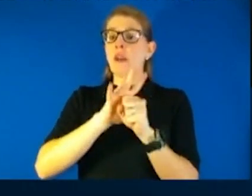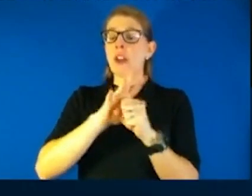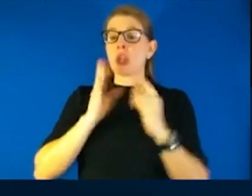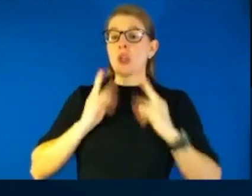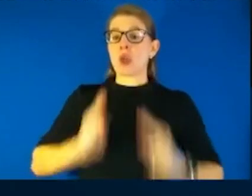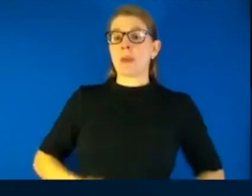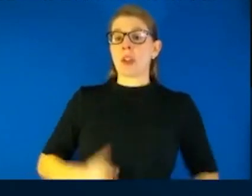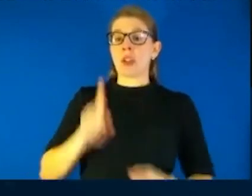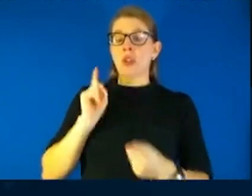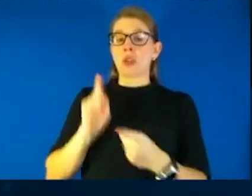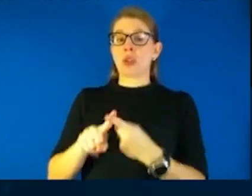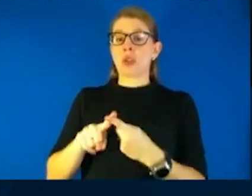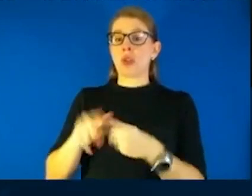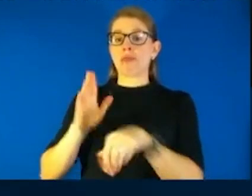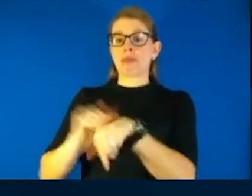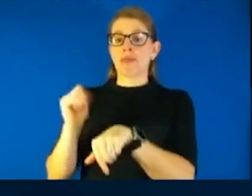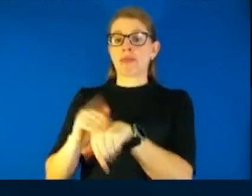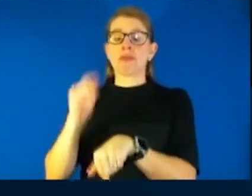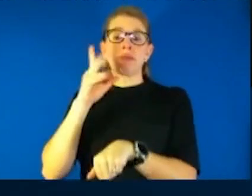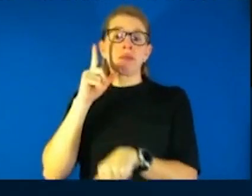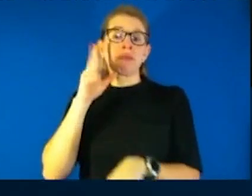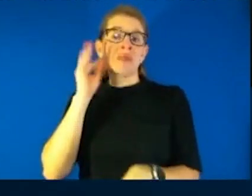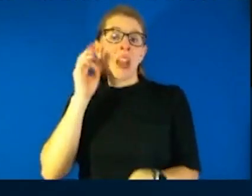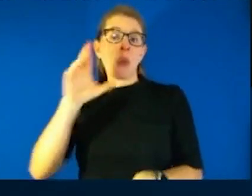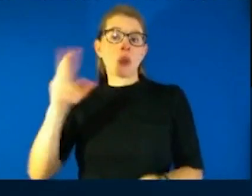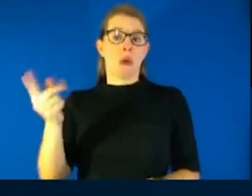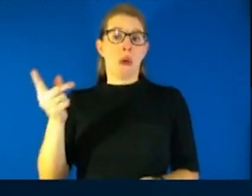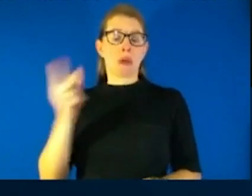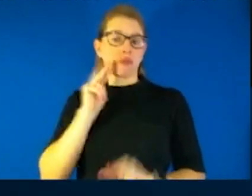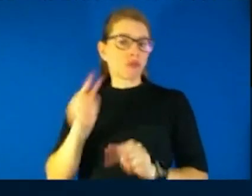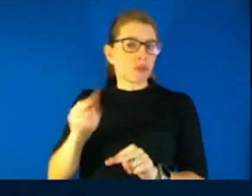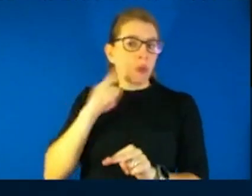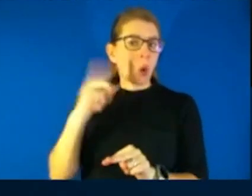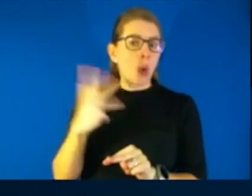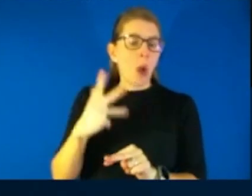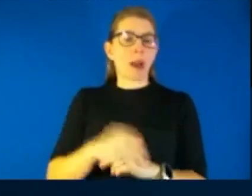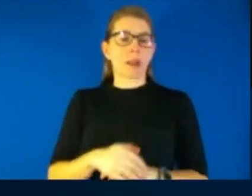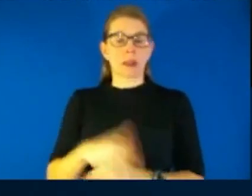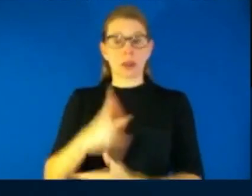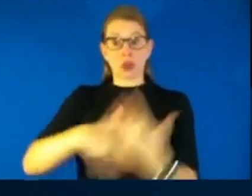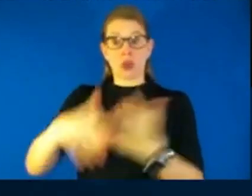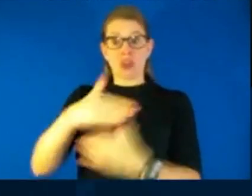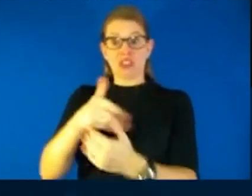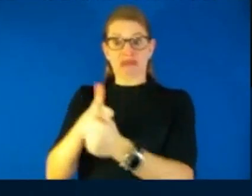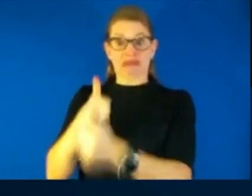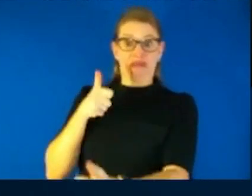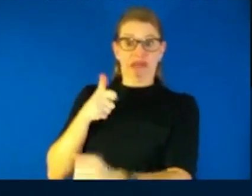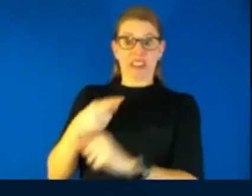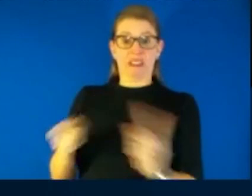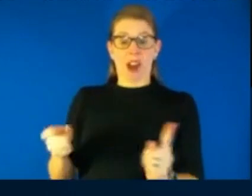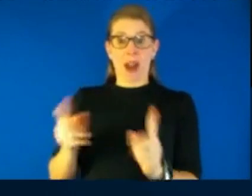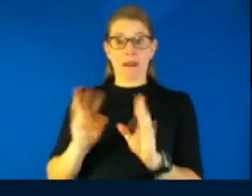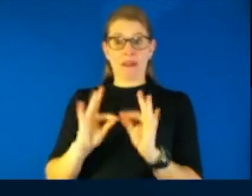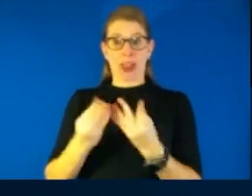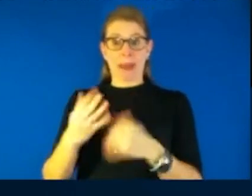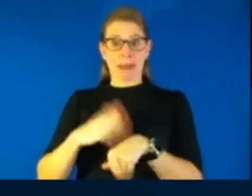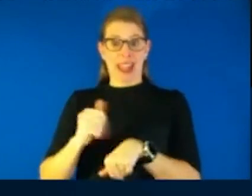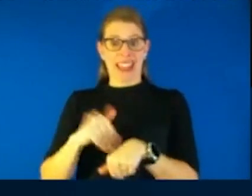companion cat or dog? What to watch for? Do you need to stay socially distant and isolated from the family pet?